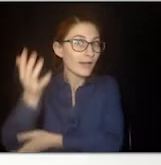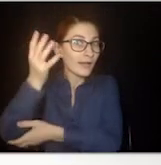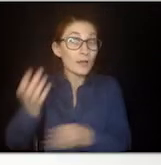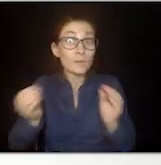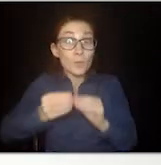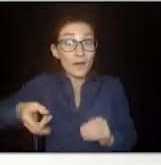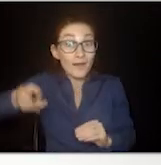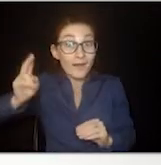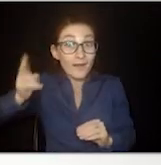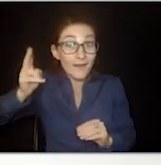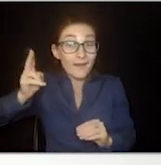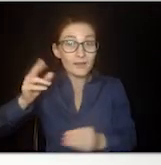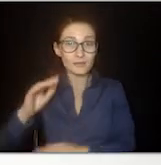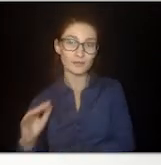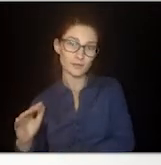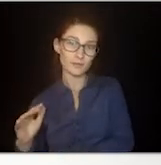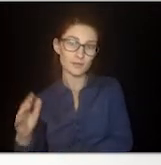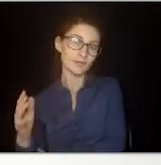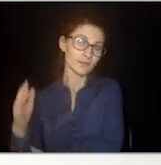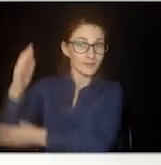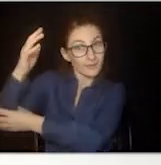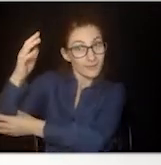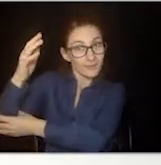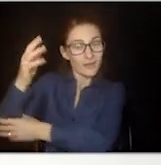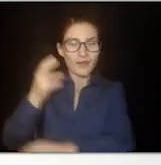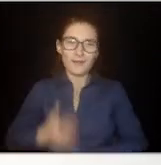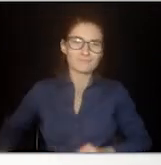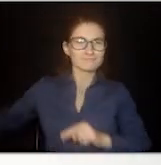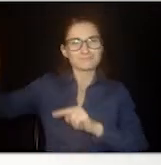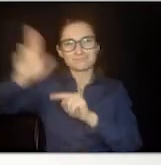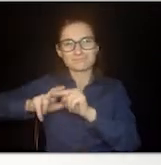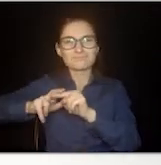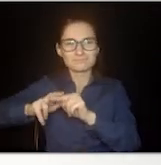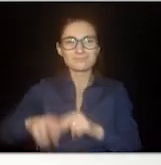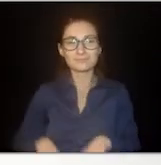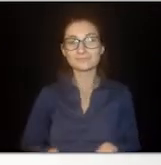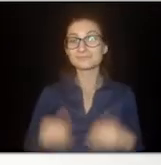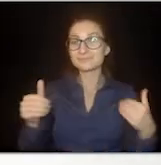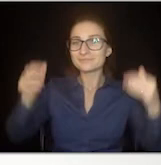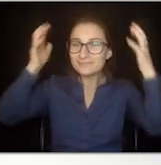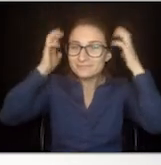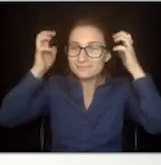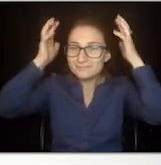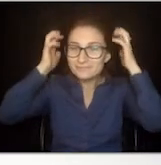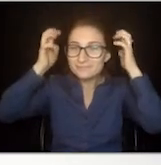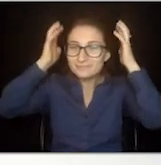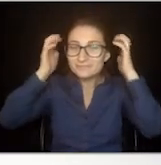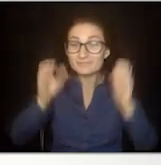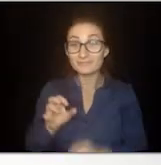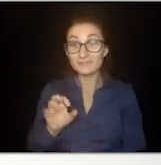much higher makes he it did with a get little with it, though? assistance. I mean, he He went from enjoys here his to head here. massage.